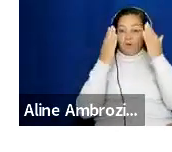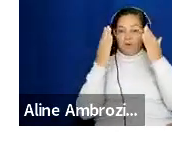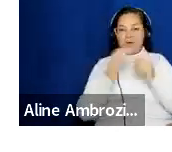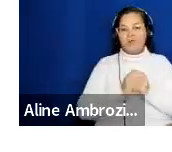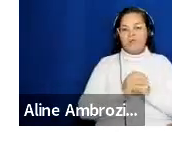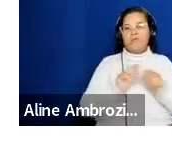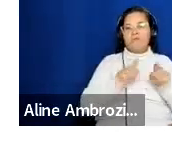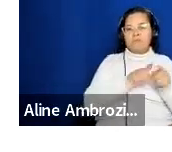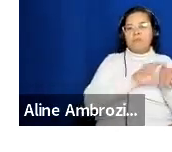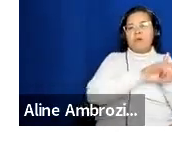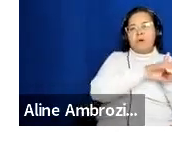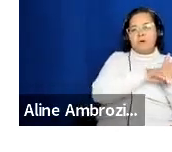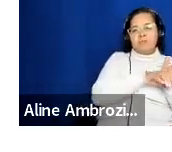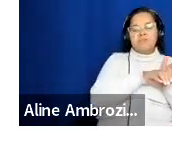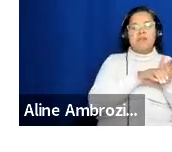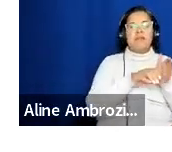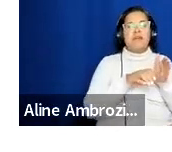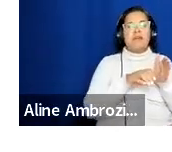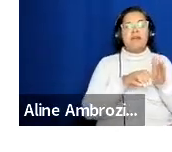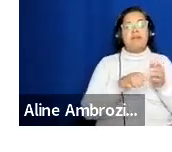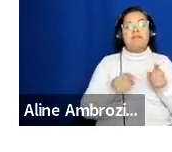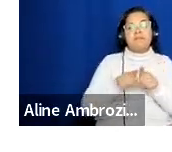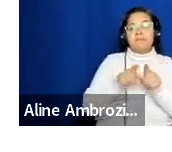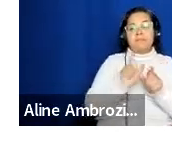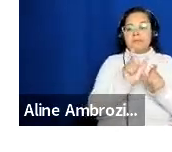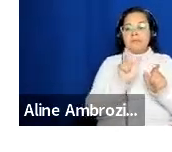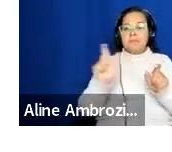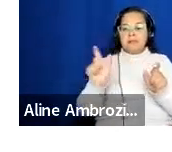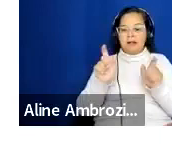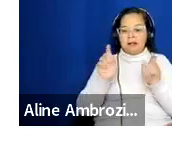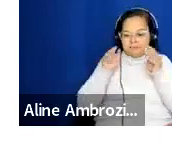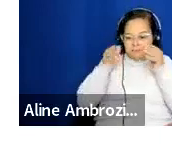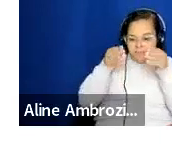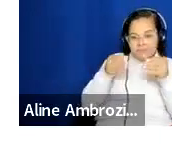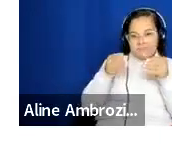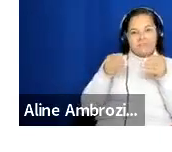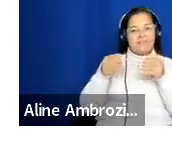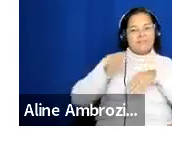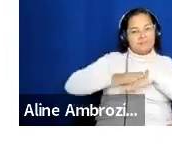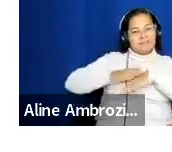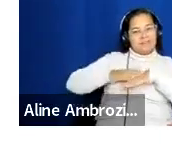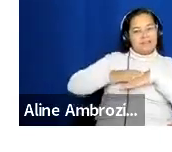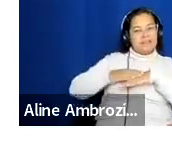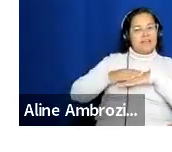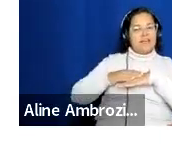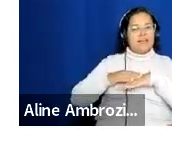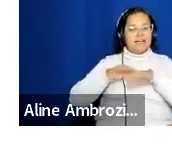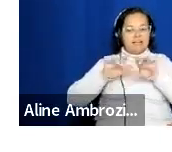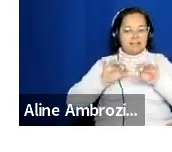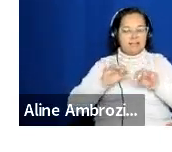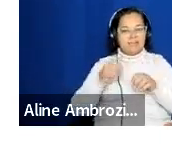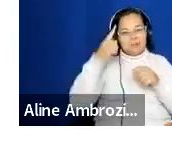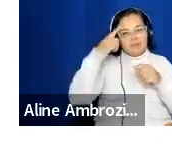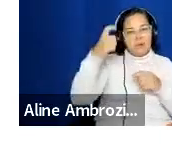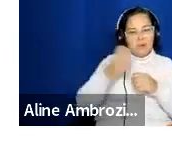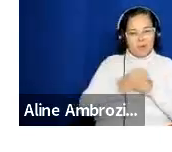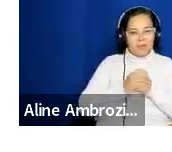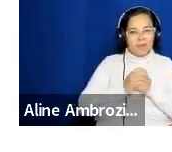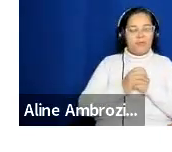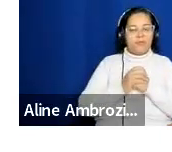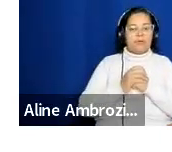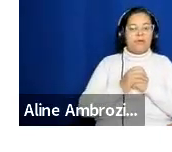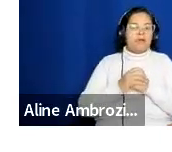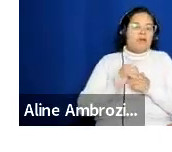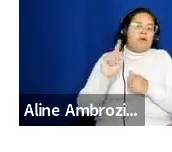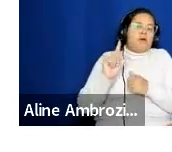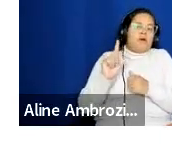terminology which he developed, which of course had no parallel or ground in